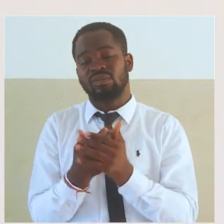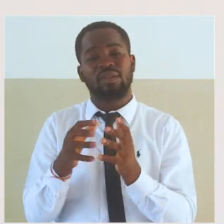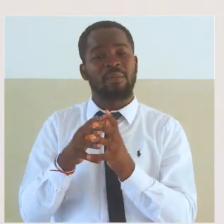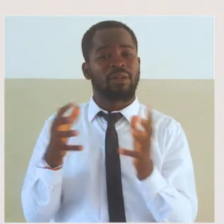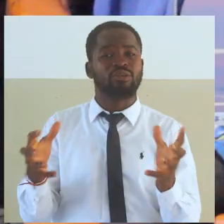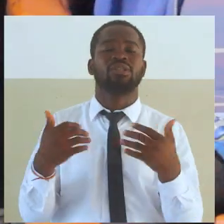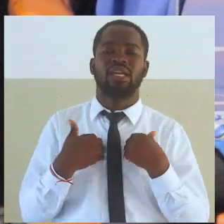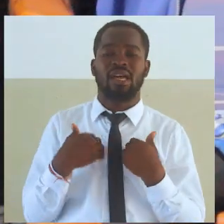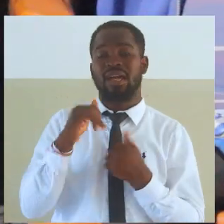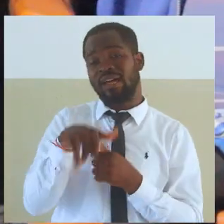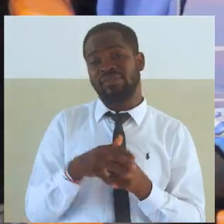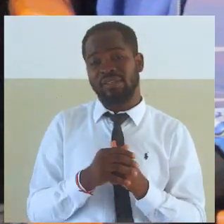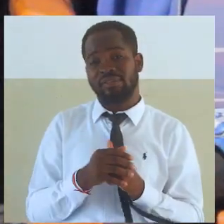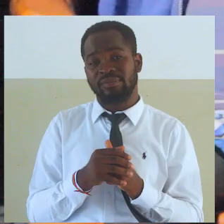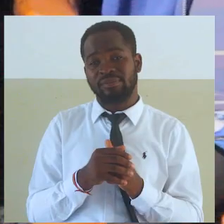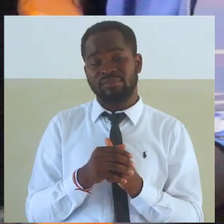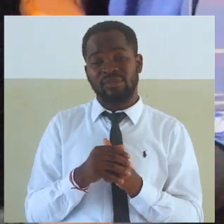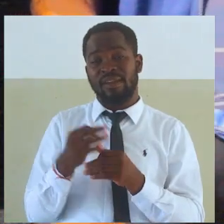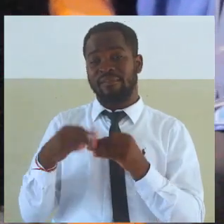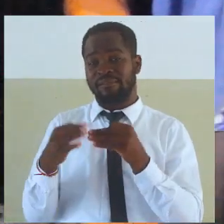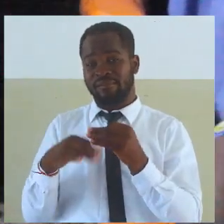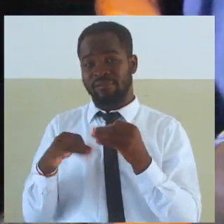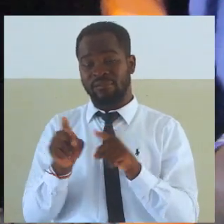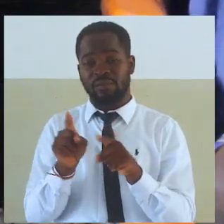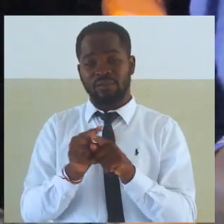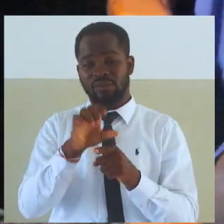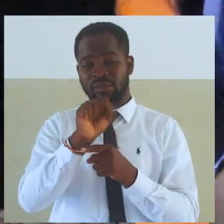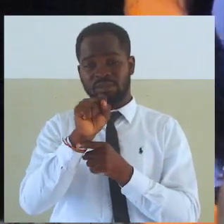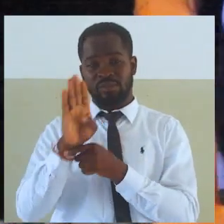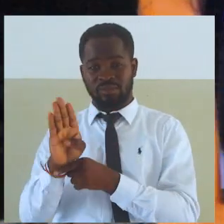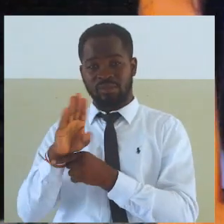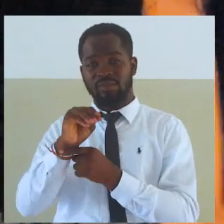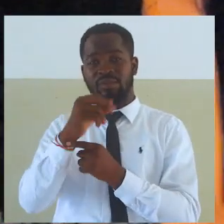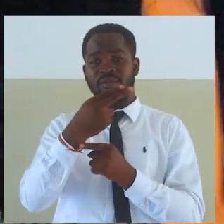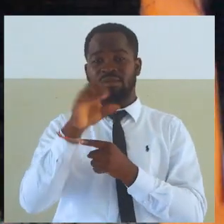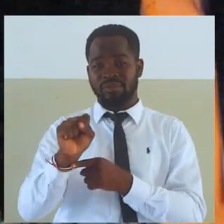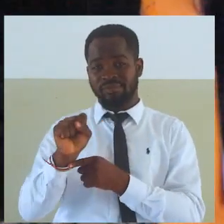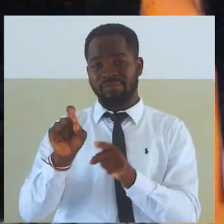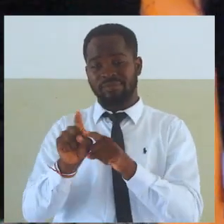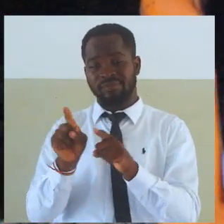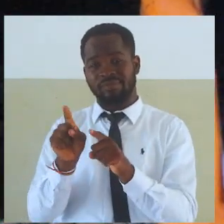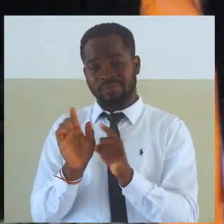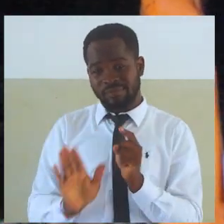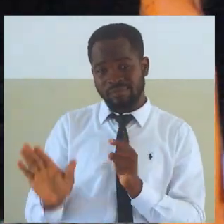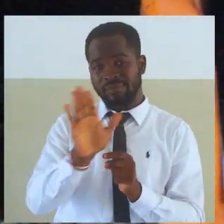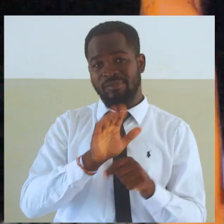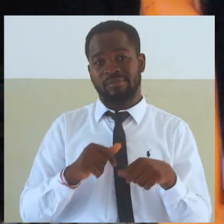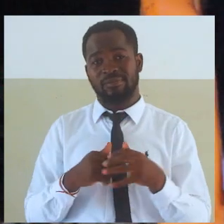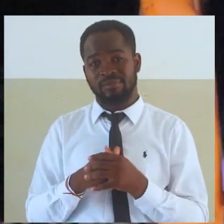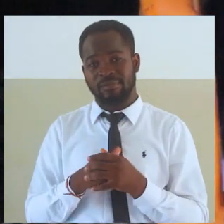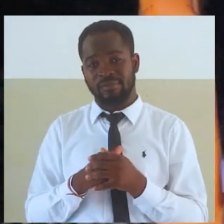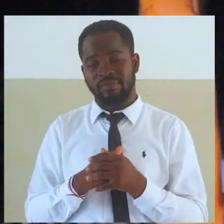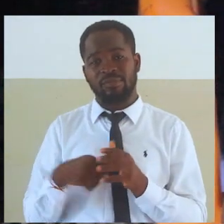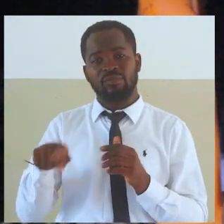has. Very little is known about spina bifida and hydrocephalus in Ghana.